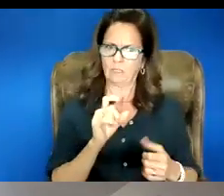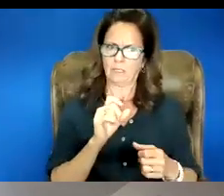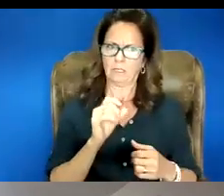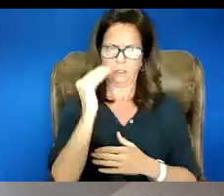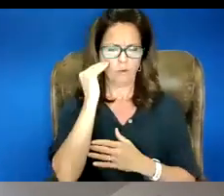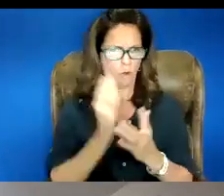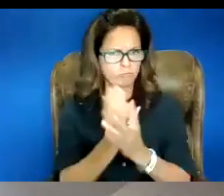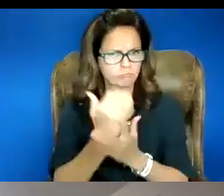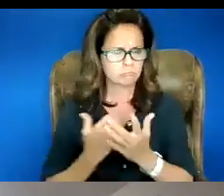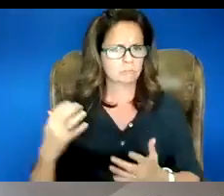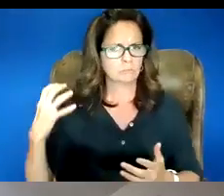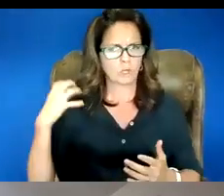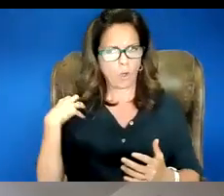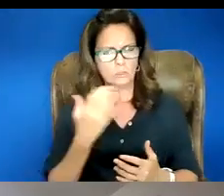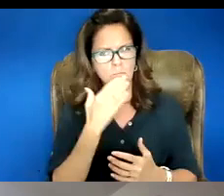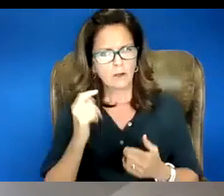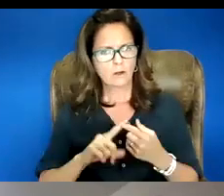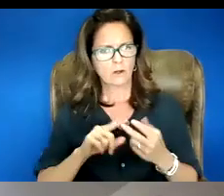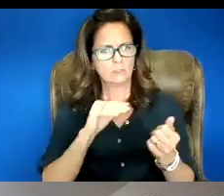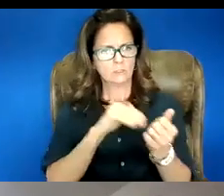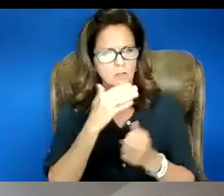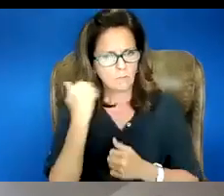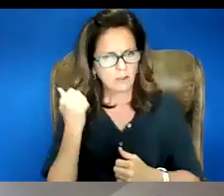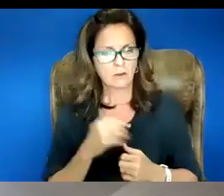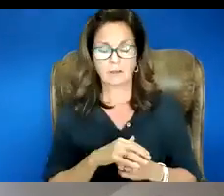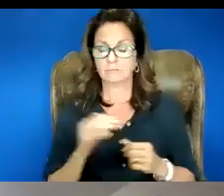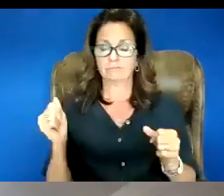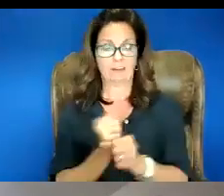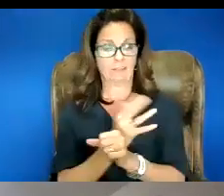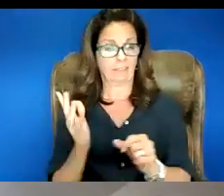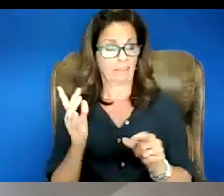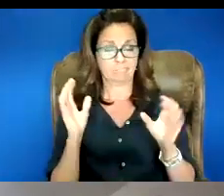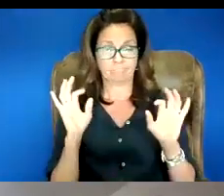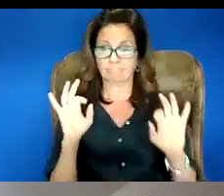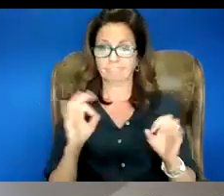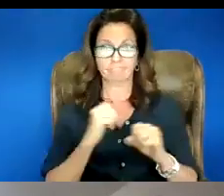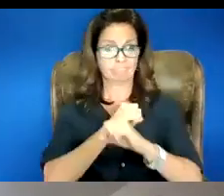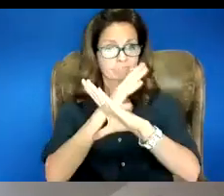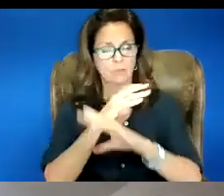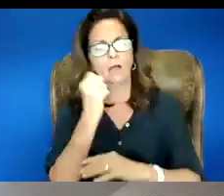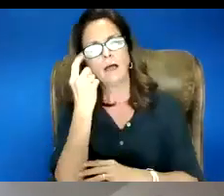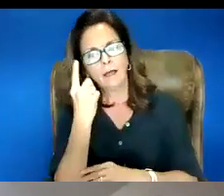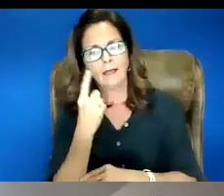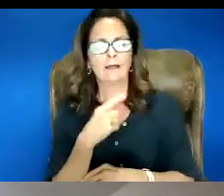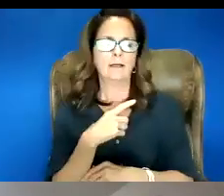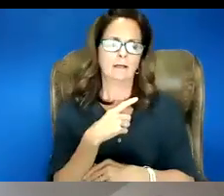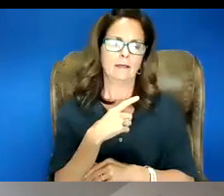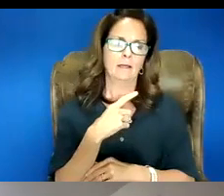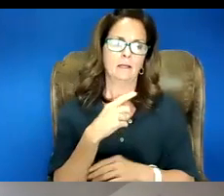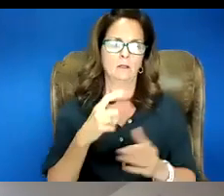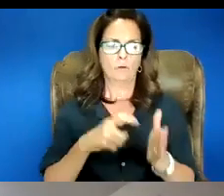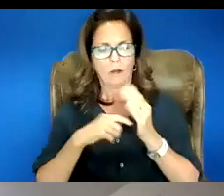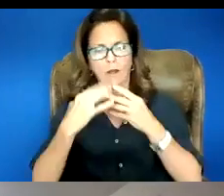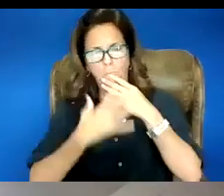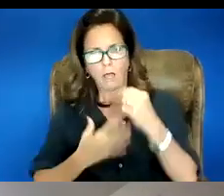your provider. So everything's delivered virtually, except for, of course, when you have to get your biometrics, your blood drawn, you got